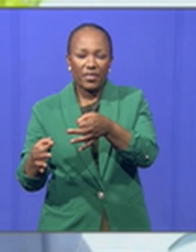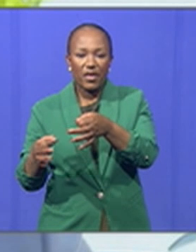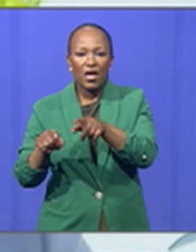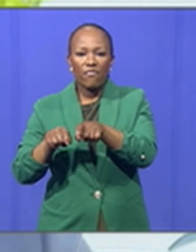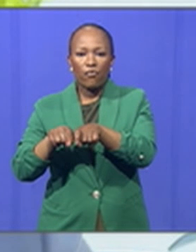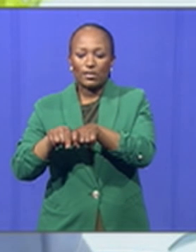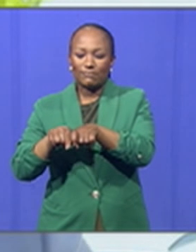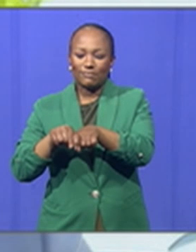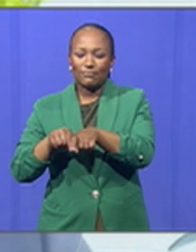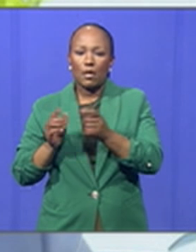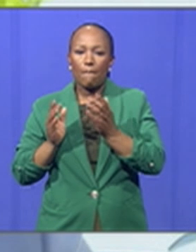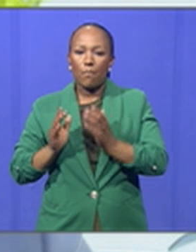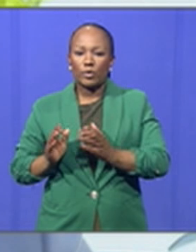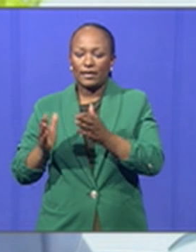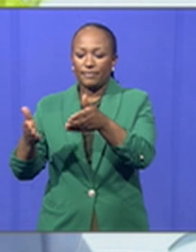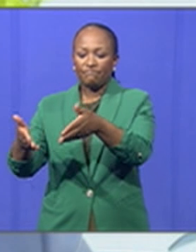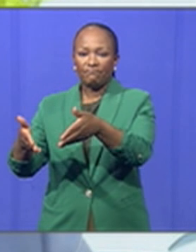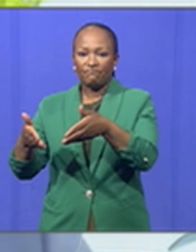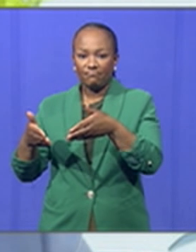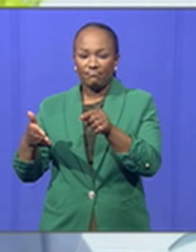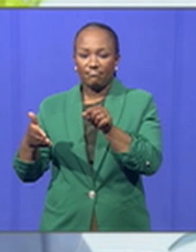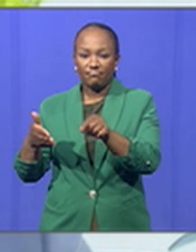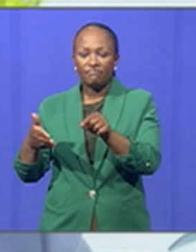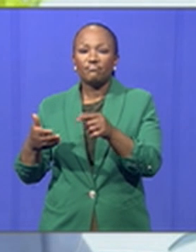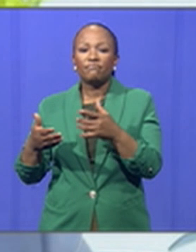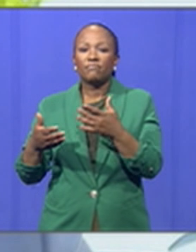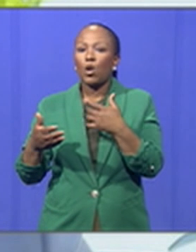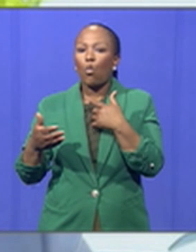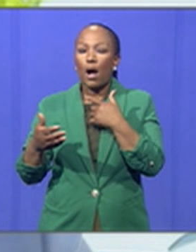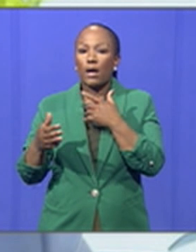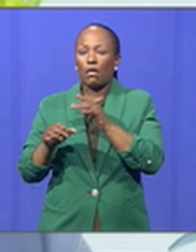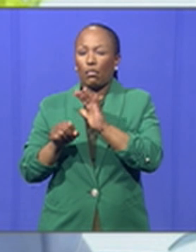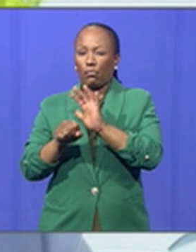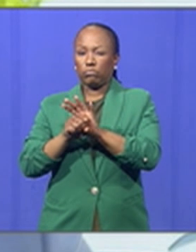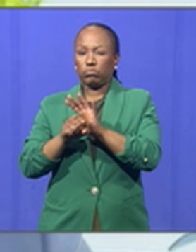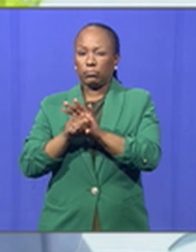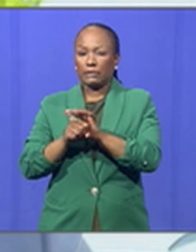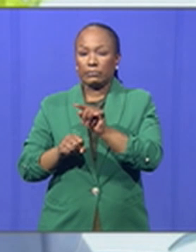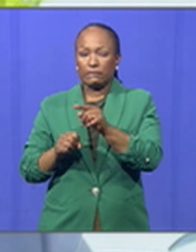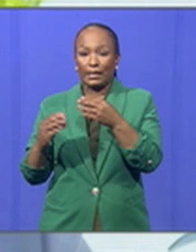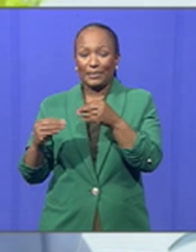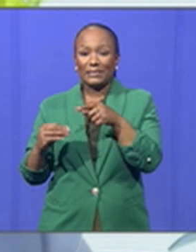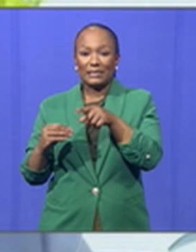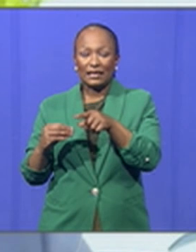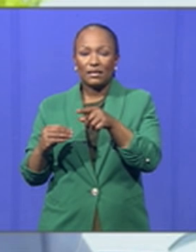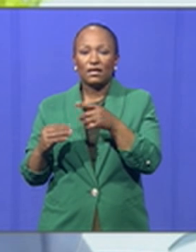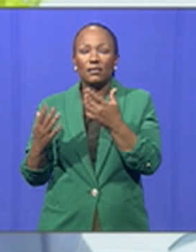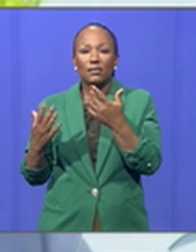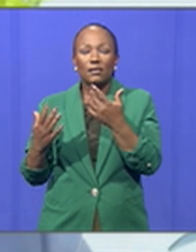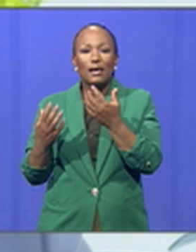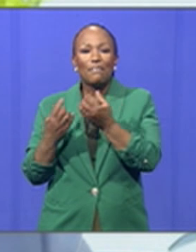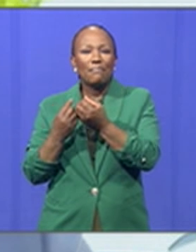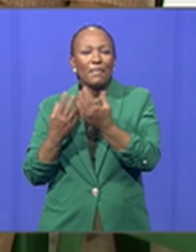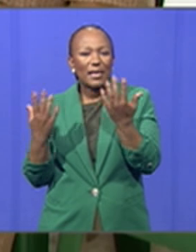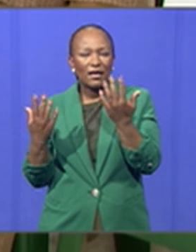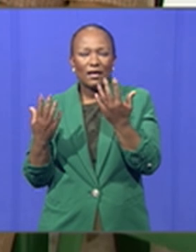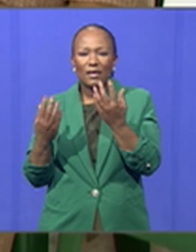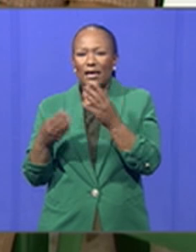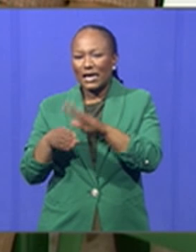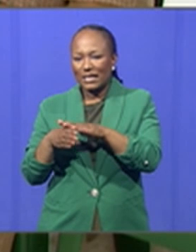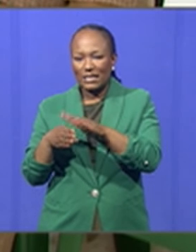The delays or rather backlogs in postmortems are caused by a multiplicity of factors.